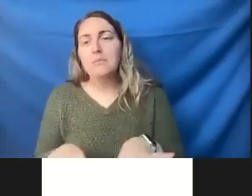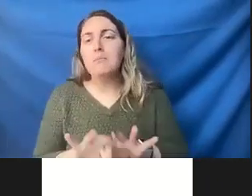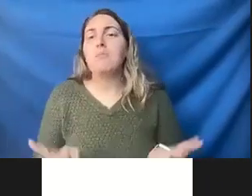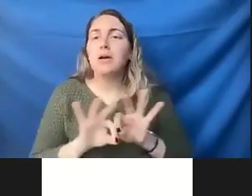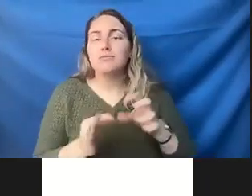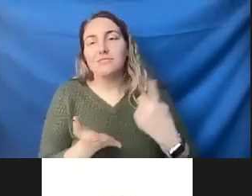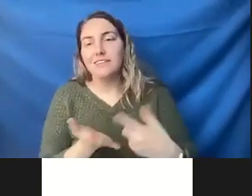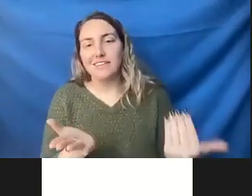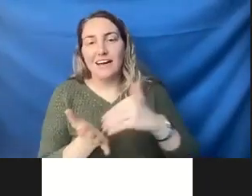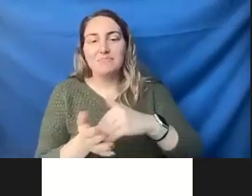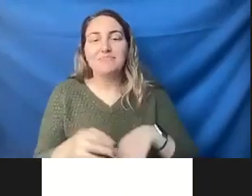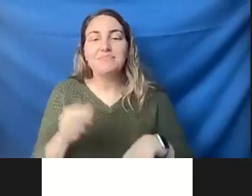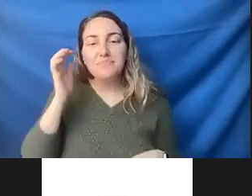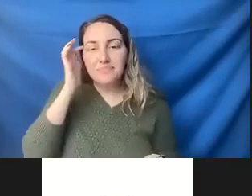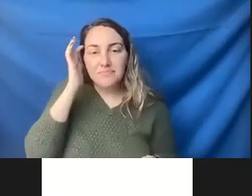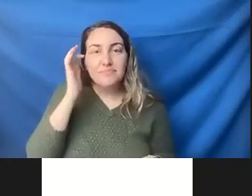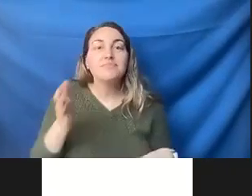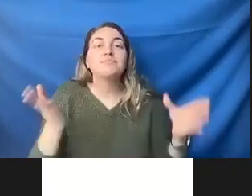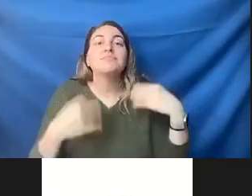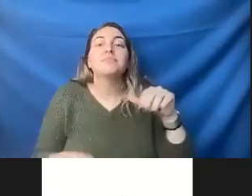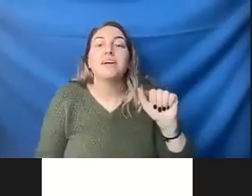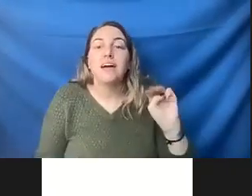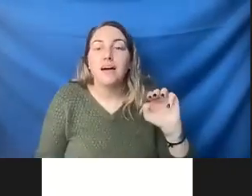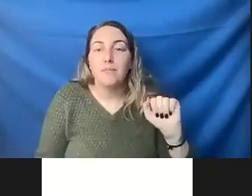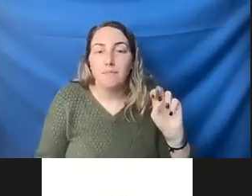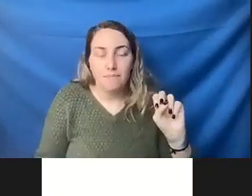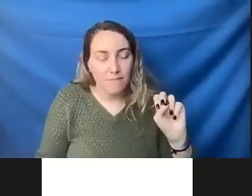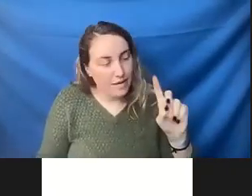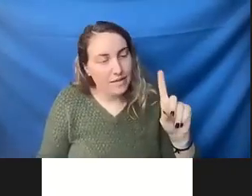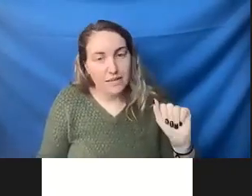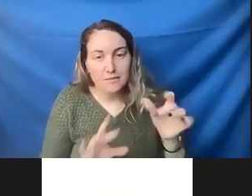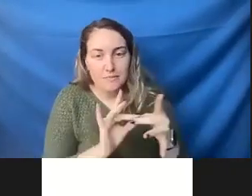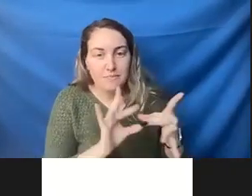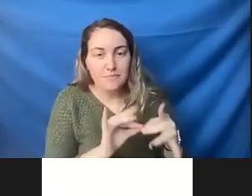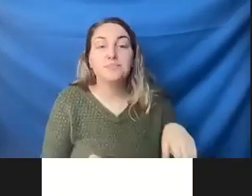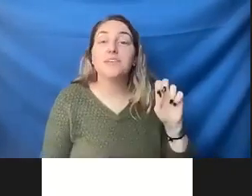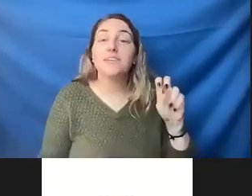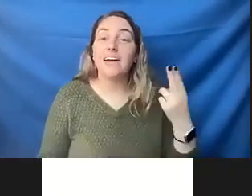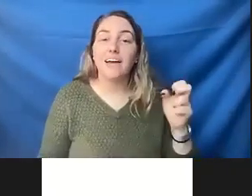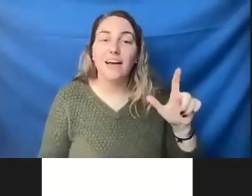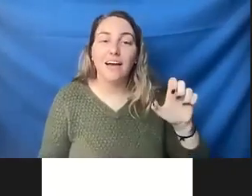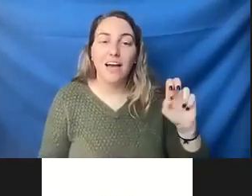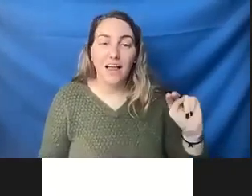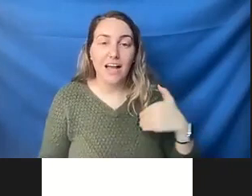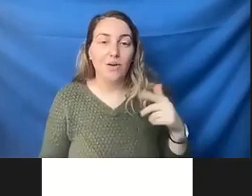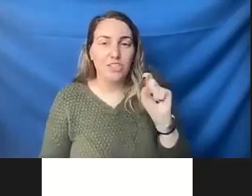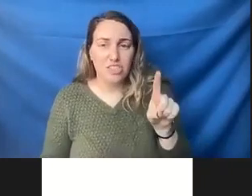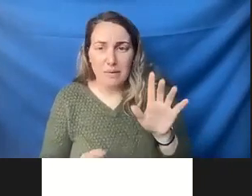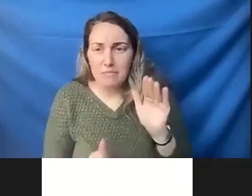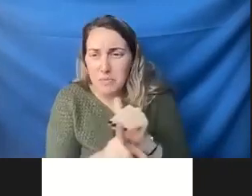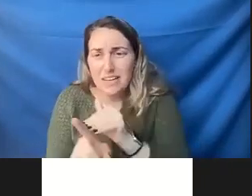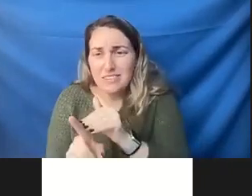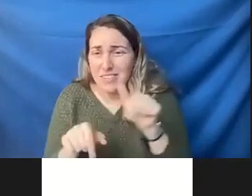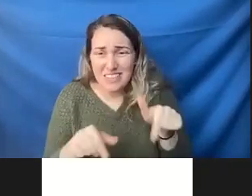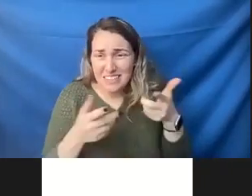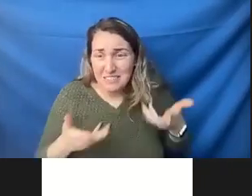Okay, so Helen had a question, and again, we're going to be sending out a bunch of follow-up materials via email after this is